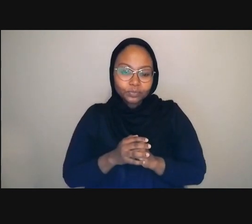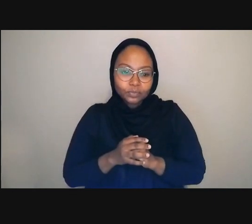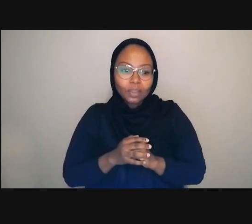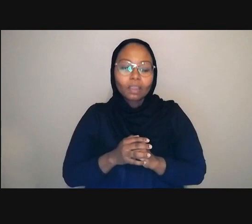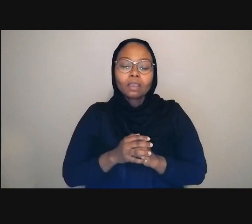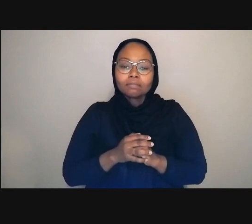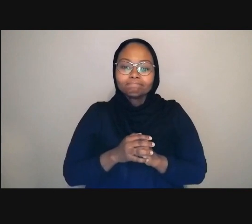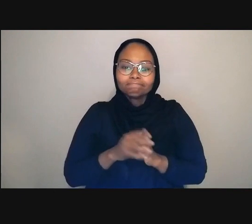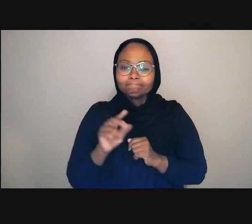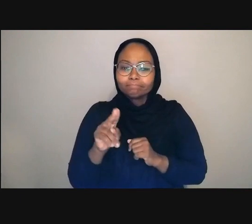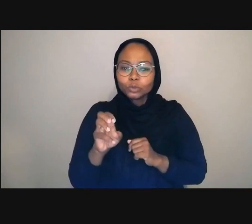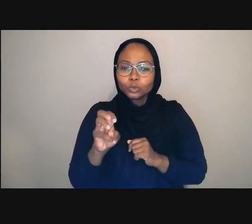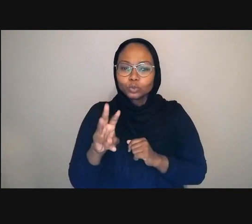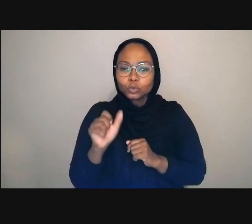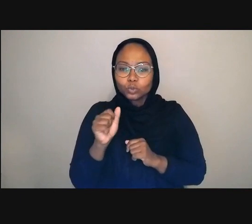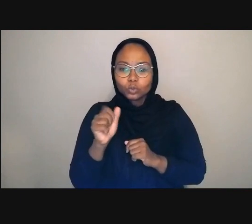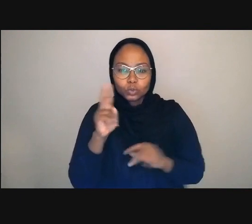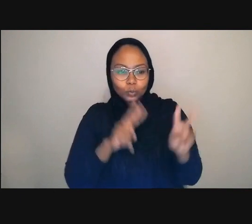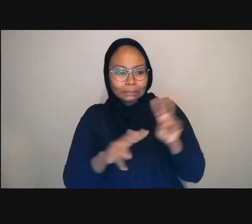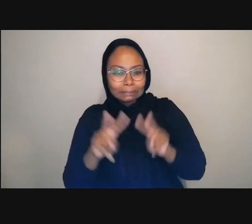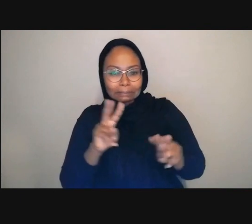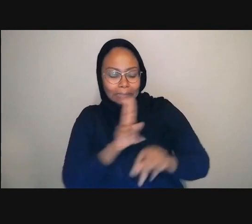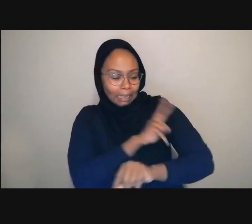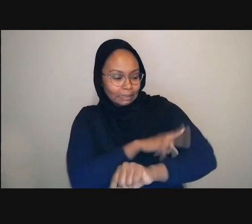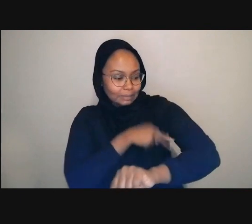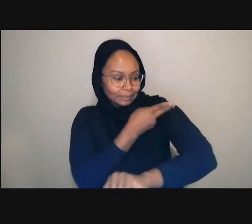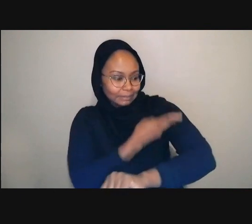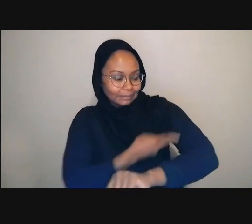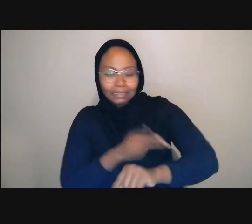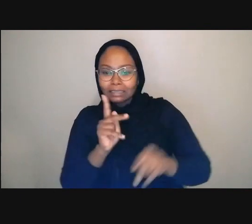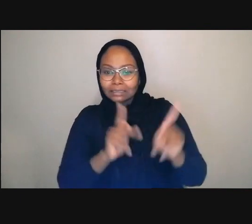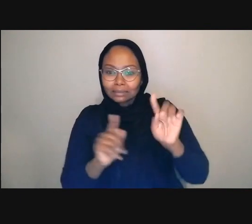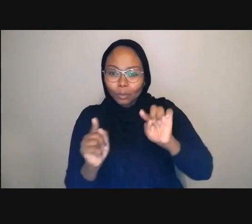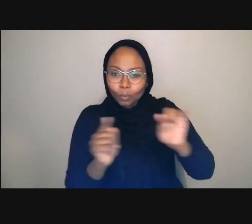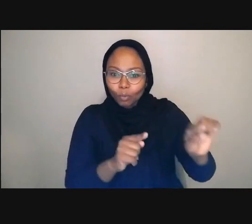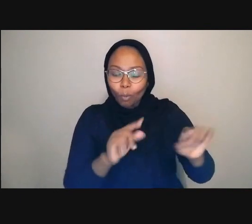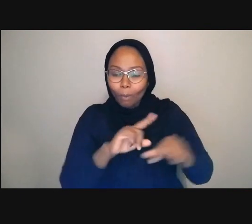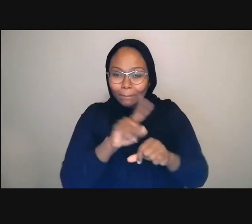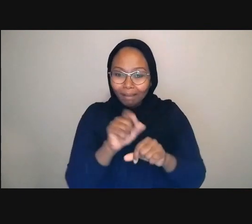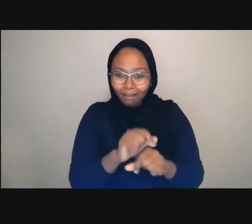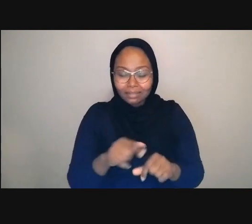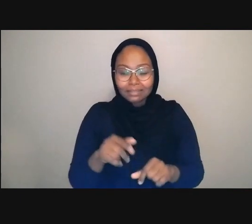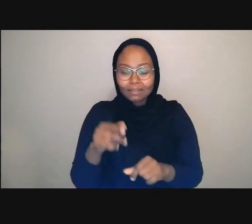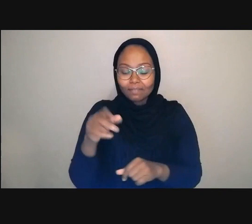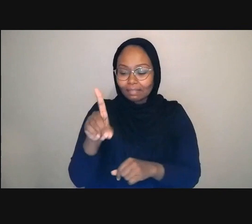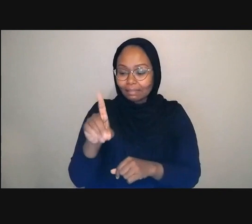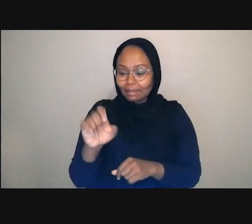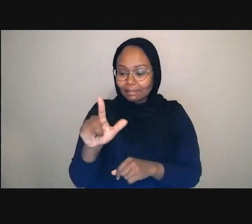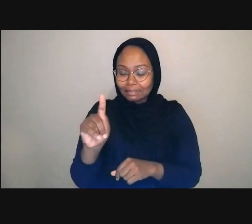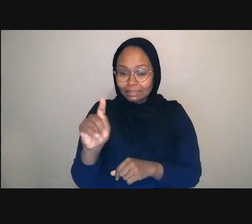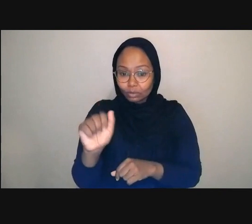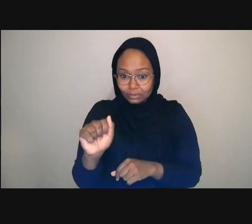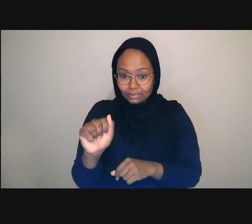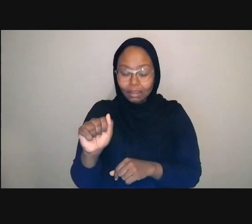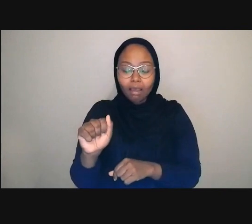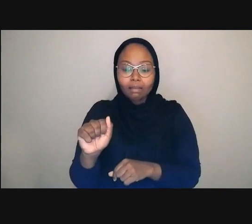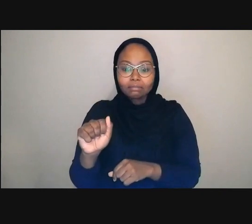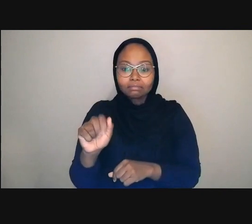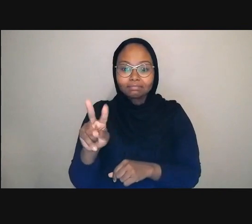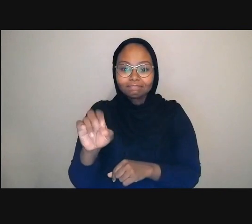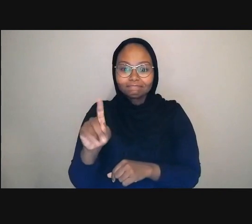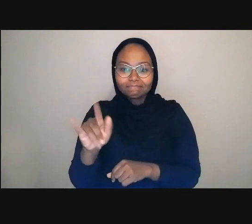and hospitalization around the country due to the Delta variant, even among children, has left